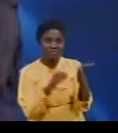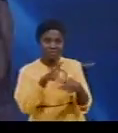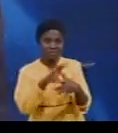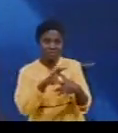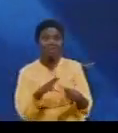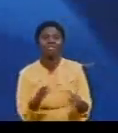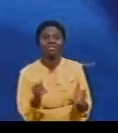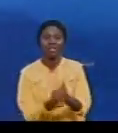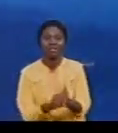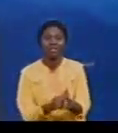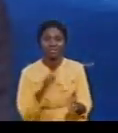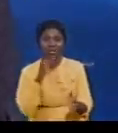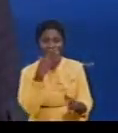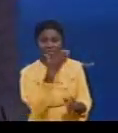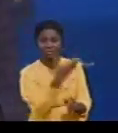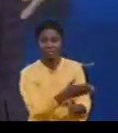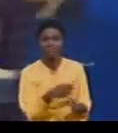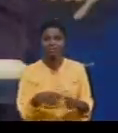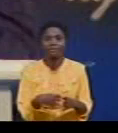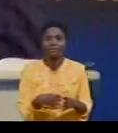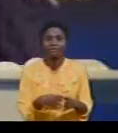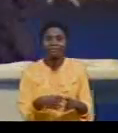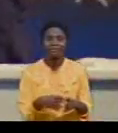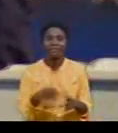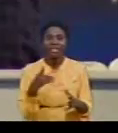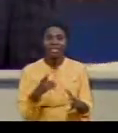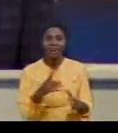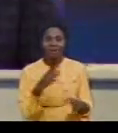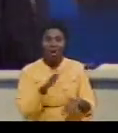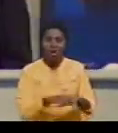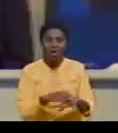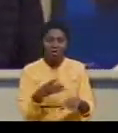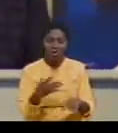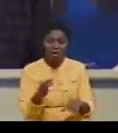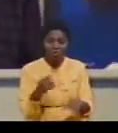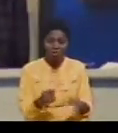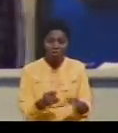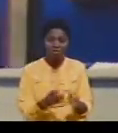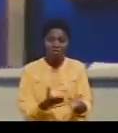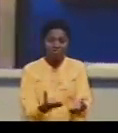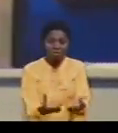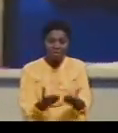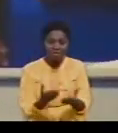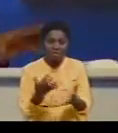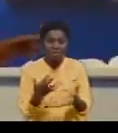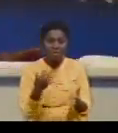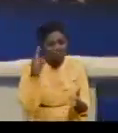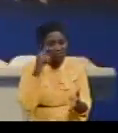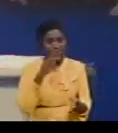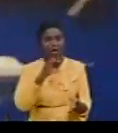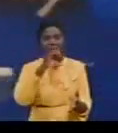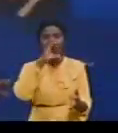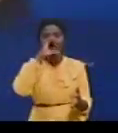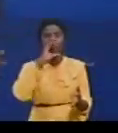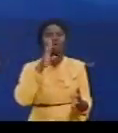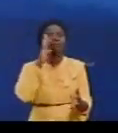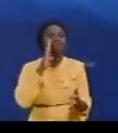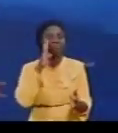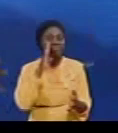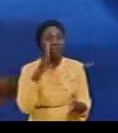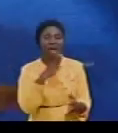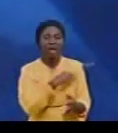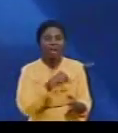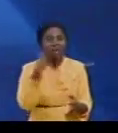there, or the desire for alcohol, or the desire for marijuana, or the desire